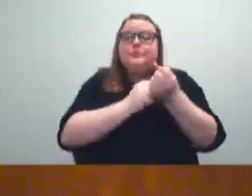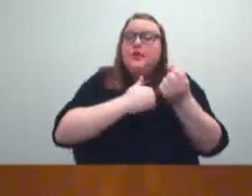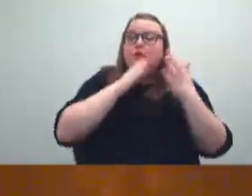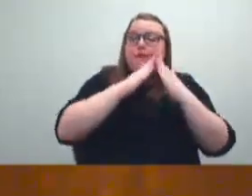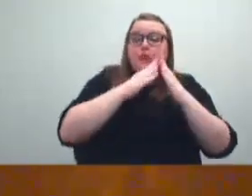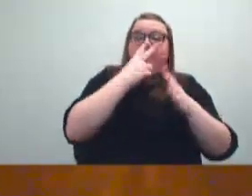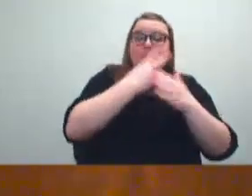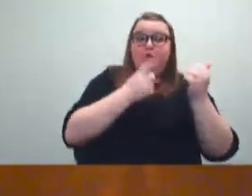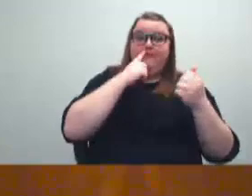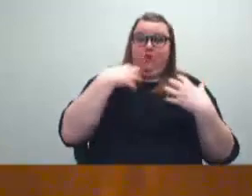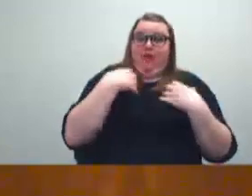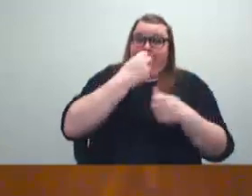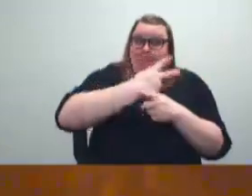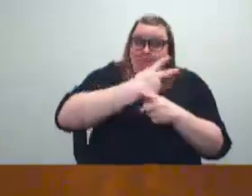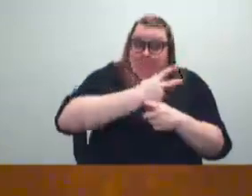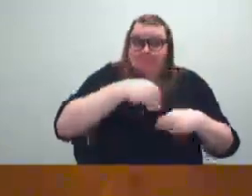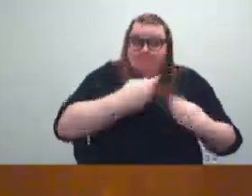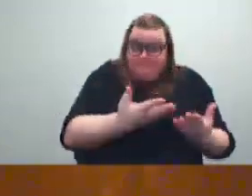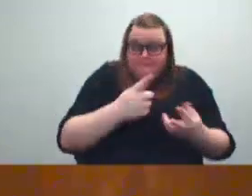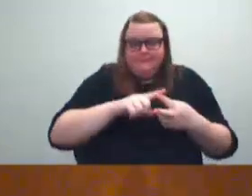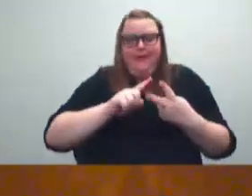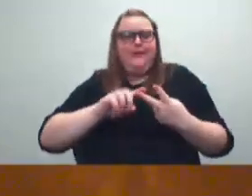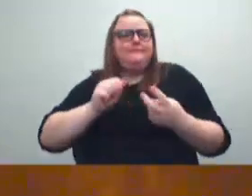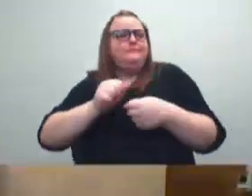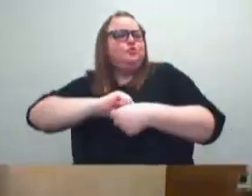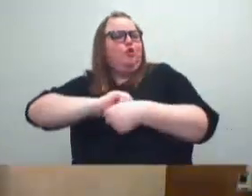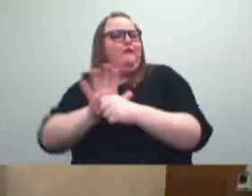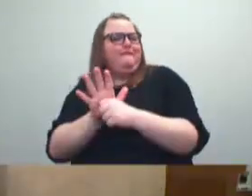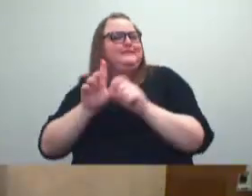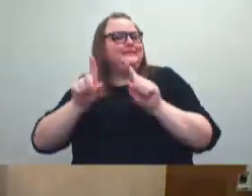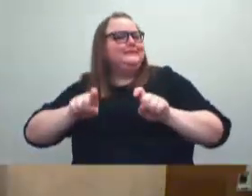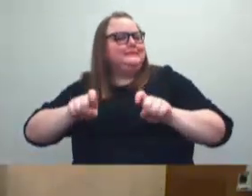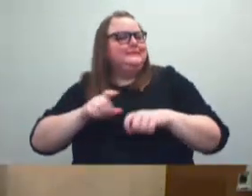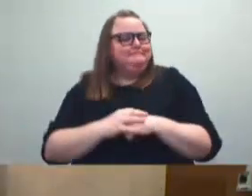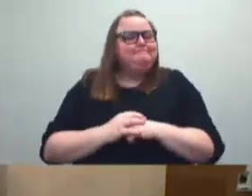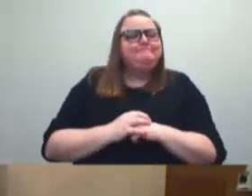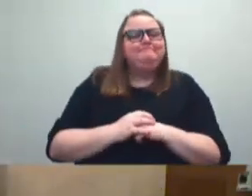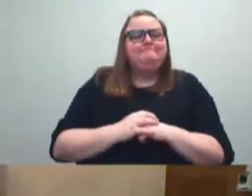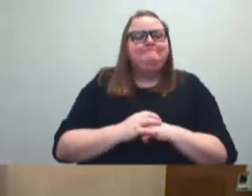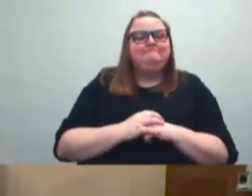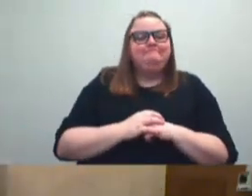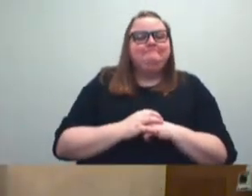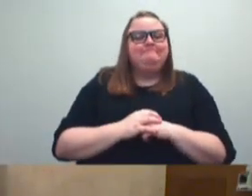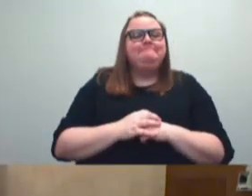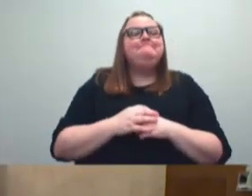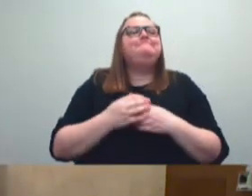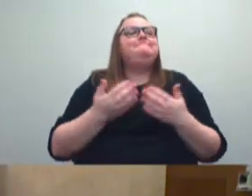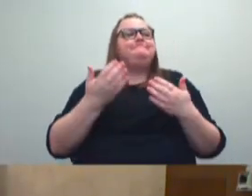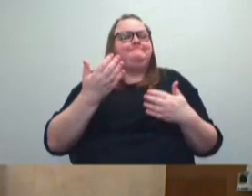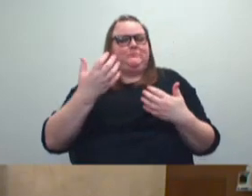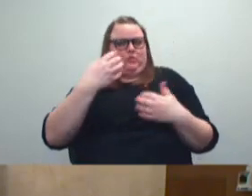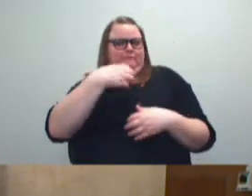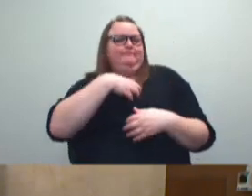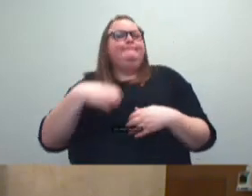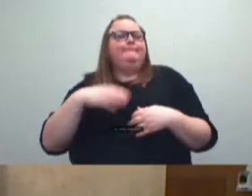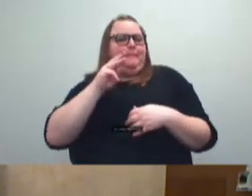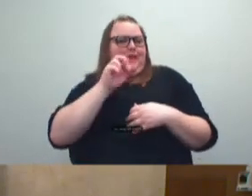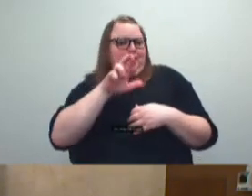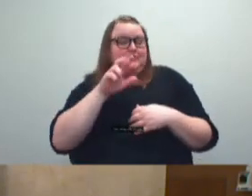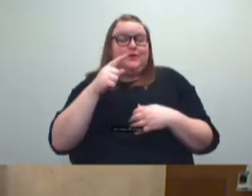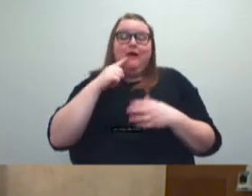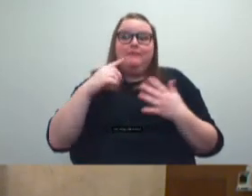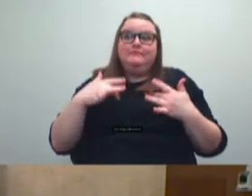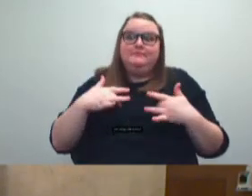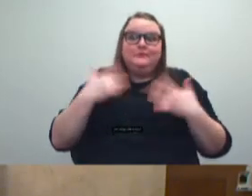testing. Thank you. All right, I am so excited to hear this. I